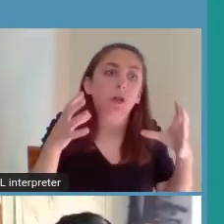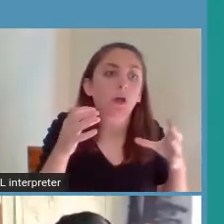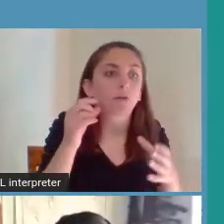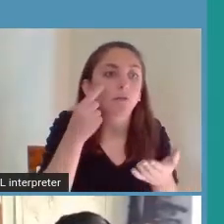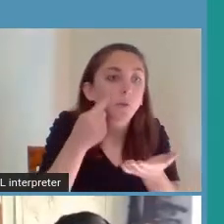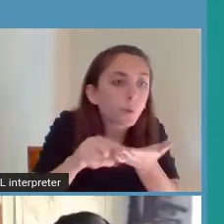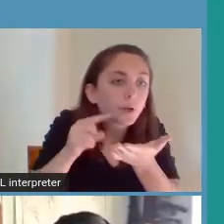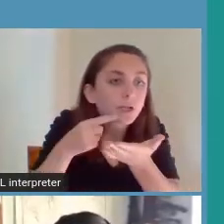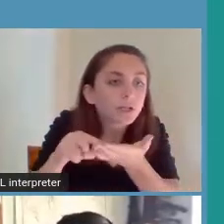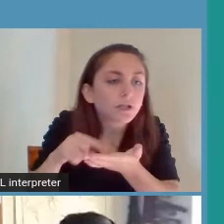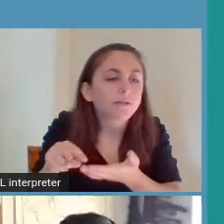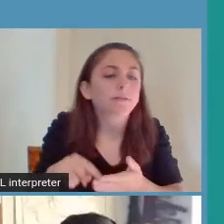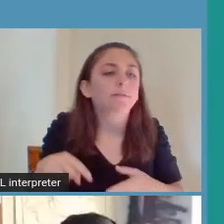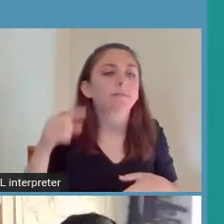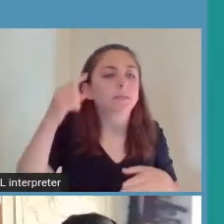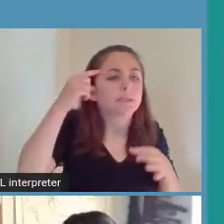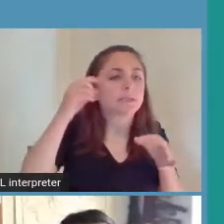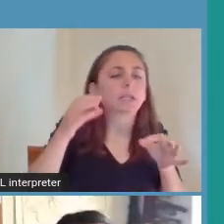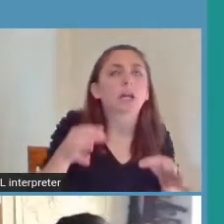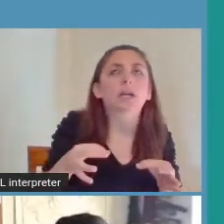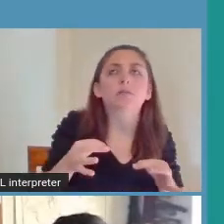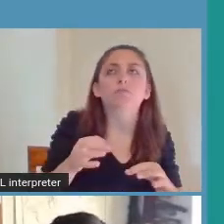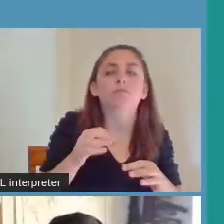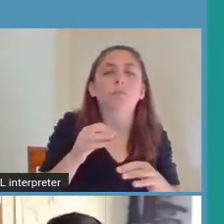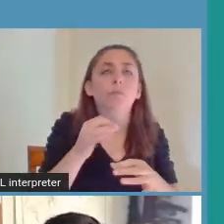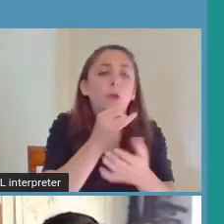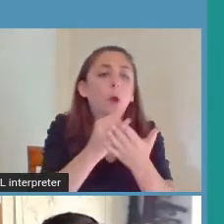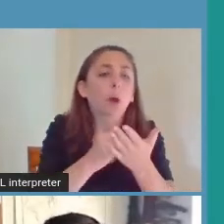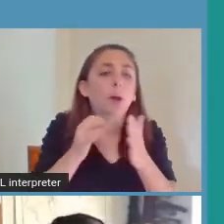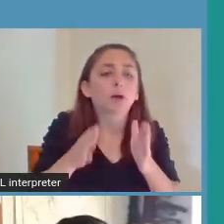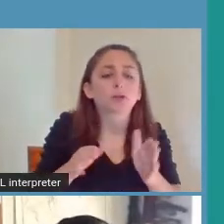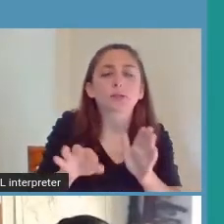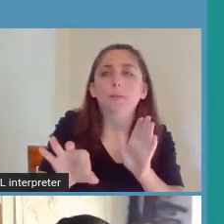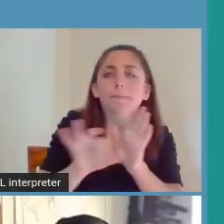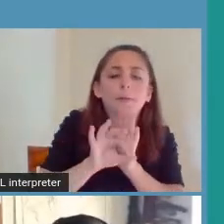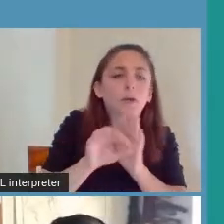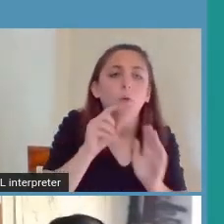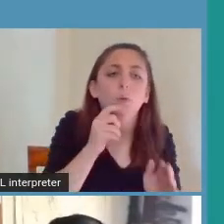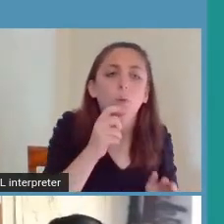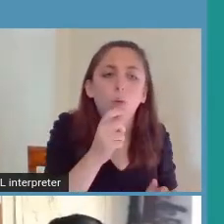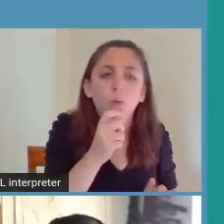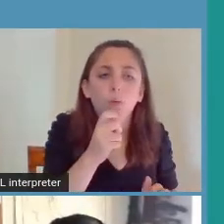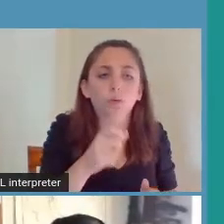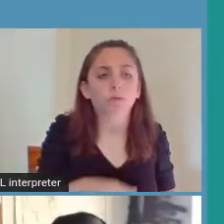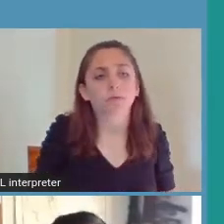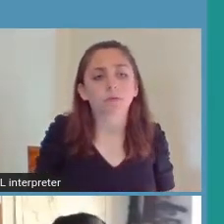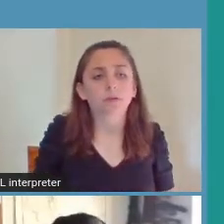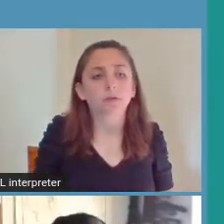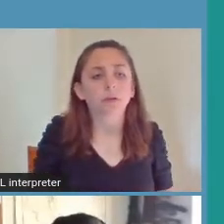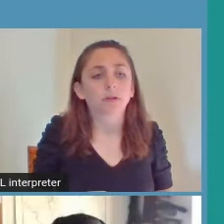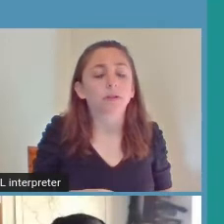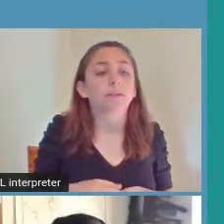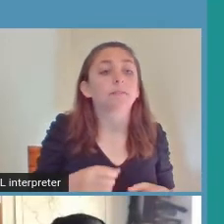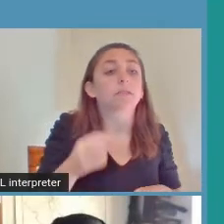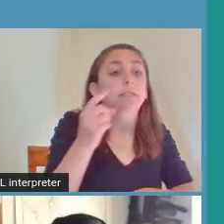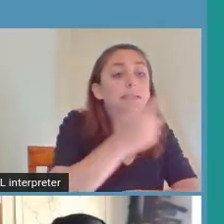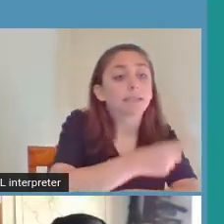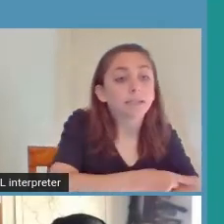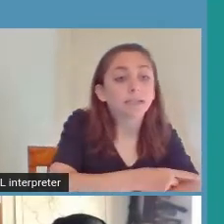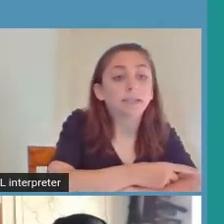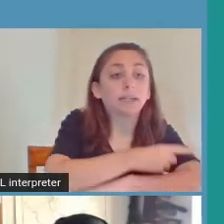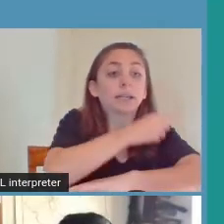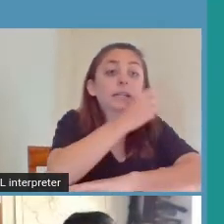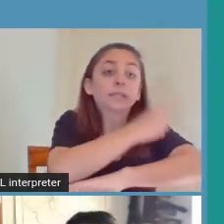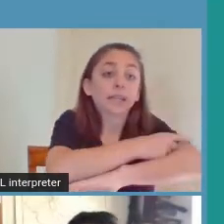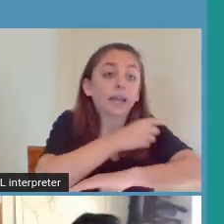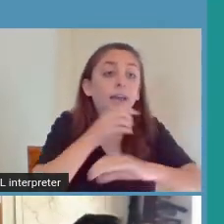who the artist is going to be and then connecting with them and finding a date to connect. And then the day of the